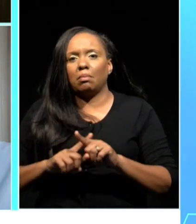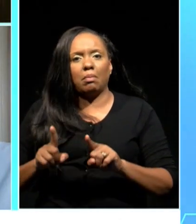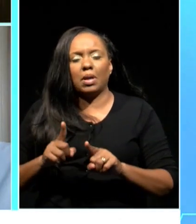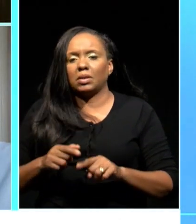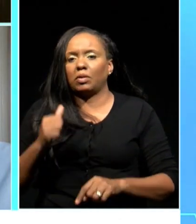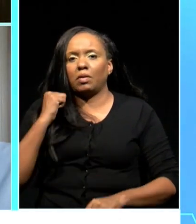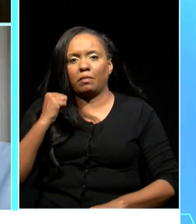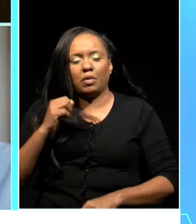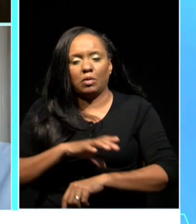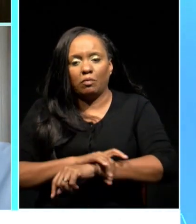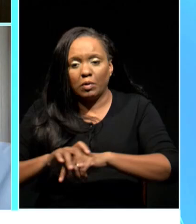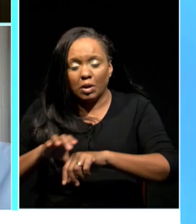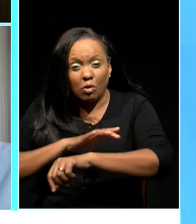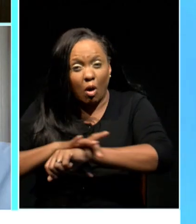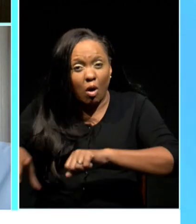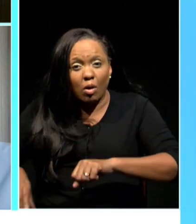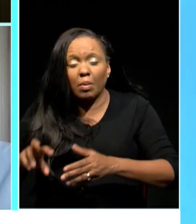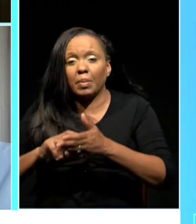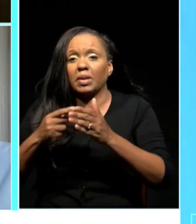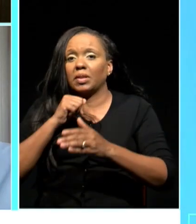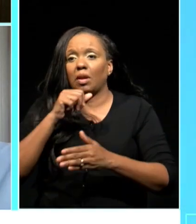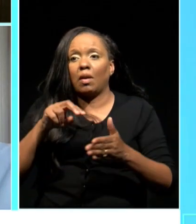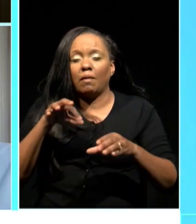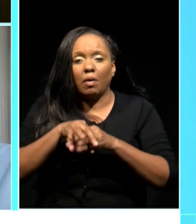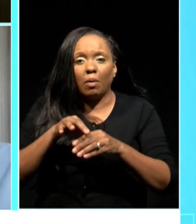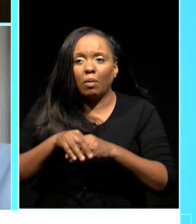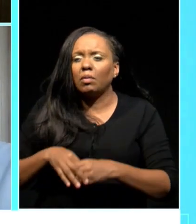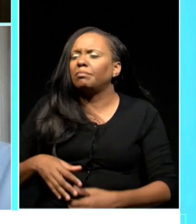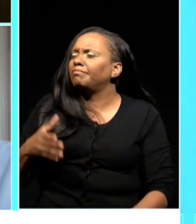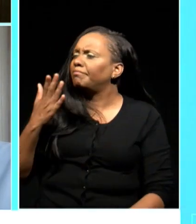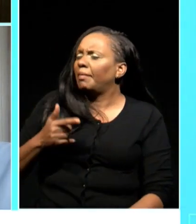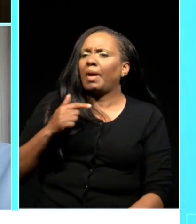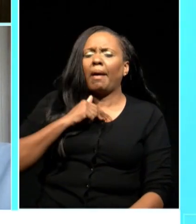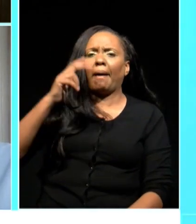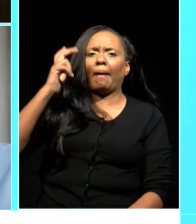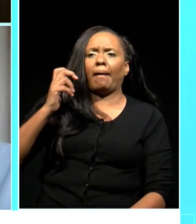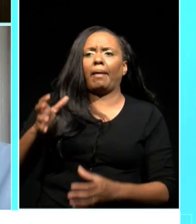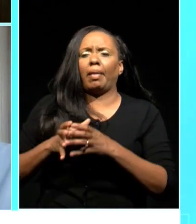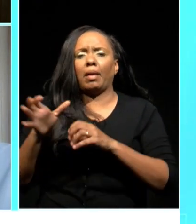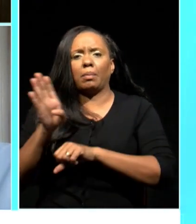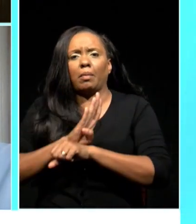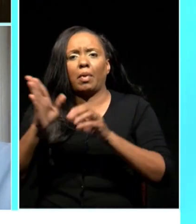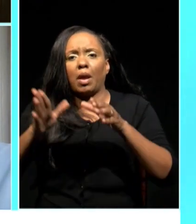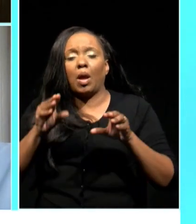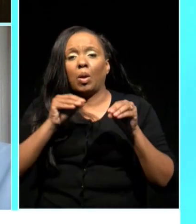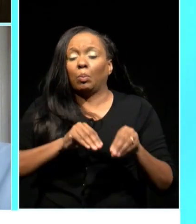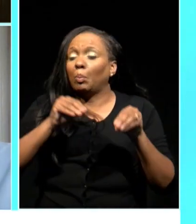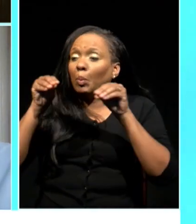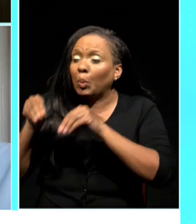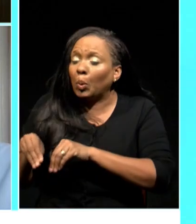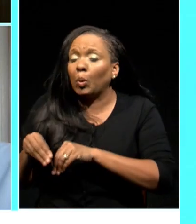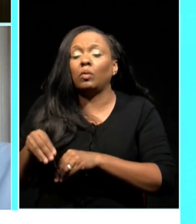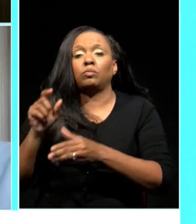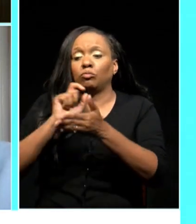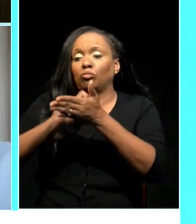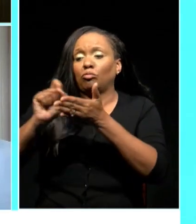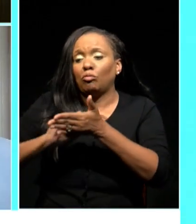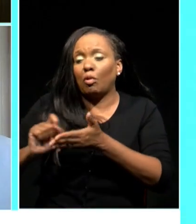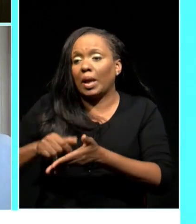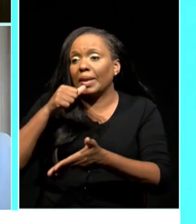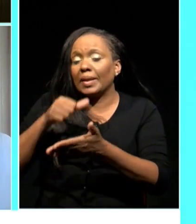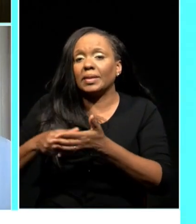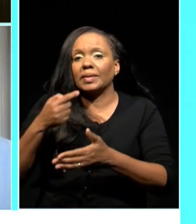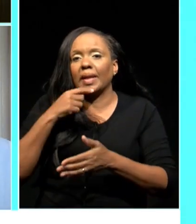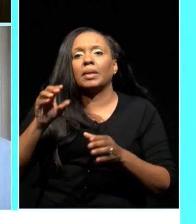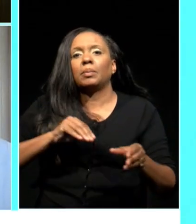to look at some of these issues? I heard a lot of Barbadians talking about that they'd moved and that they'd written and said they'd moved, but they